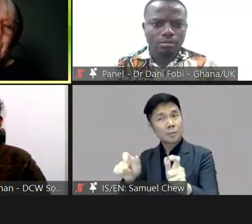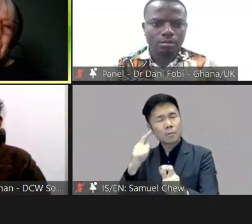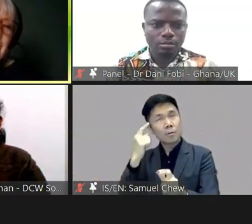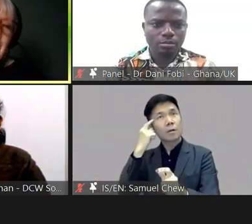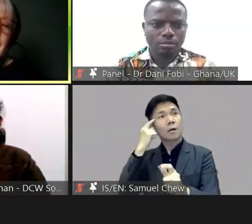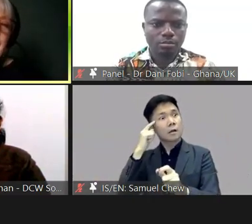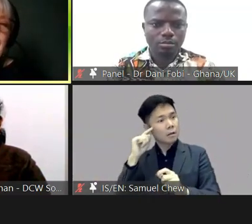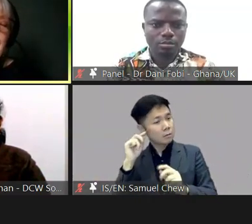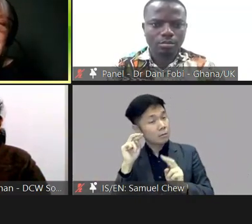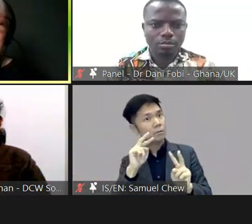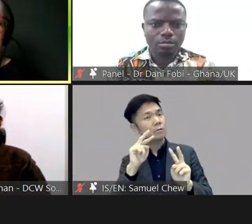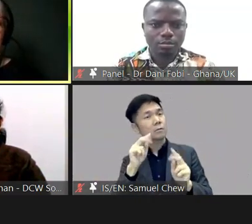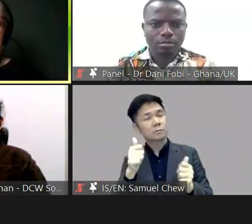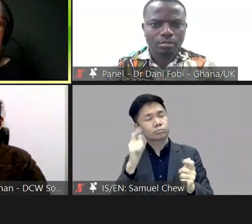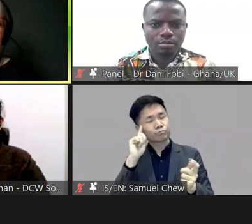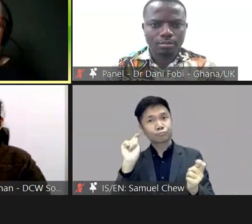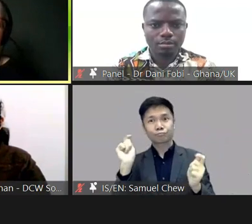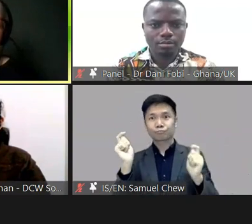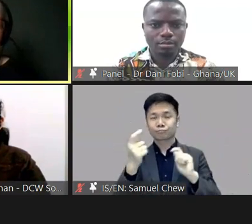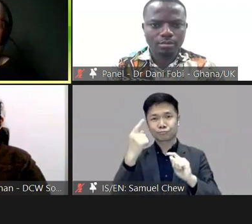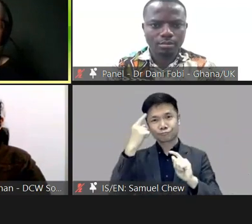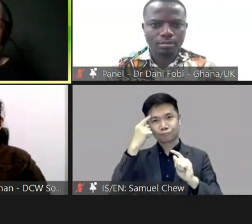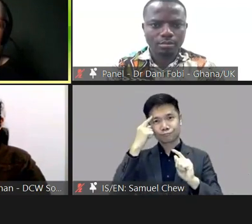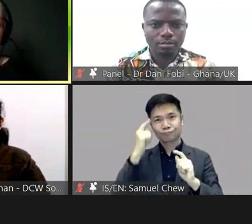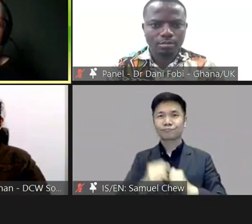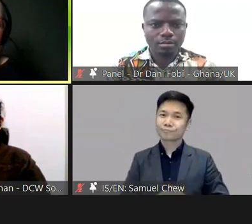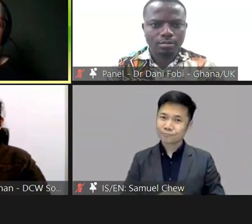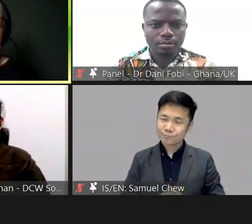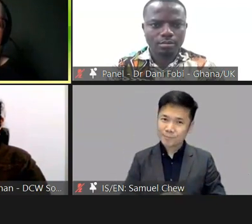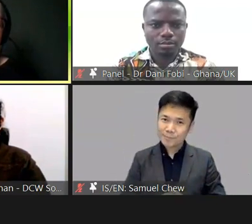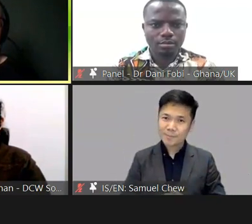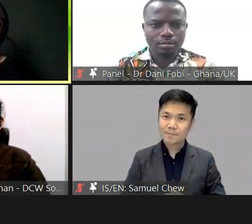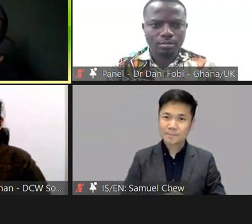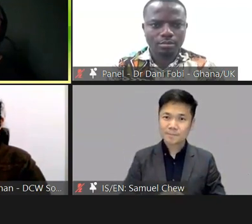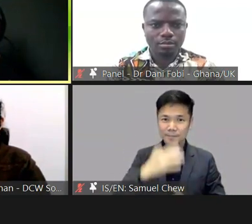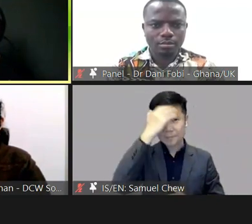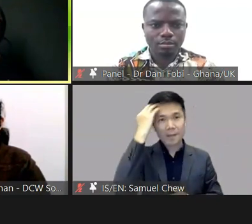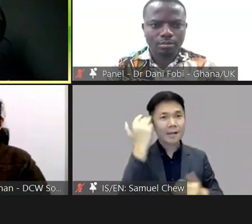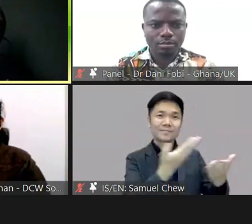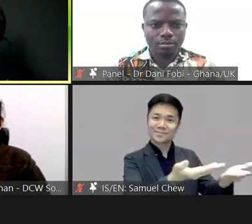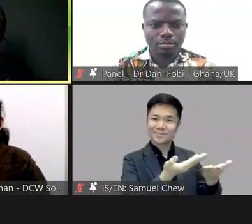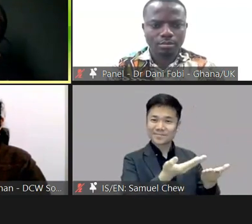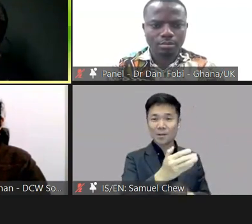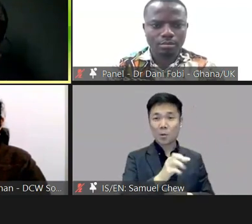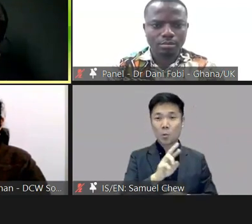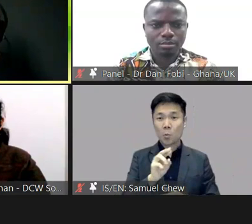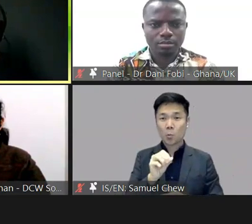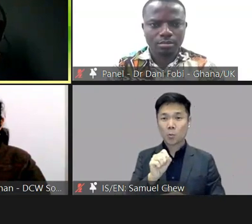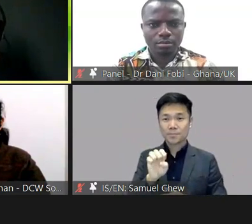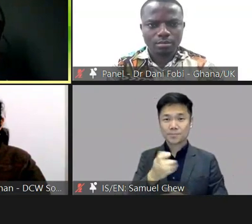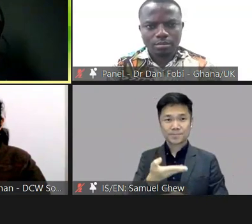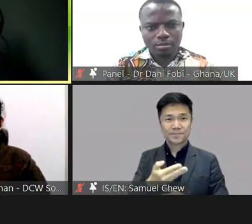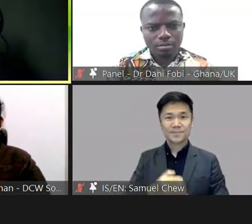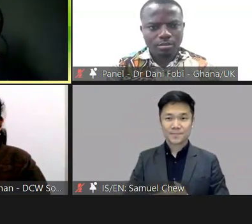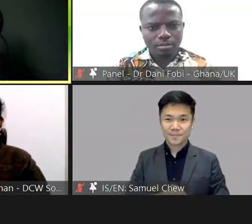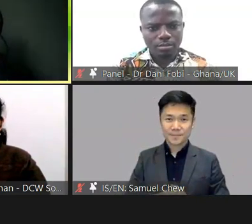Thank you, Shana. And just very quickly, perhaps, I wonder if Rose has anything to say, because obviously Rose and